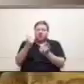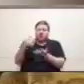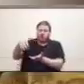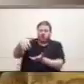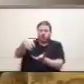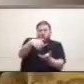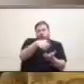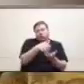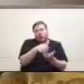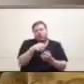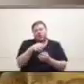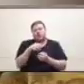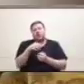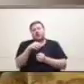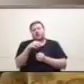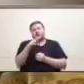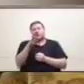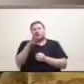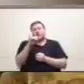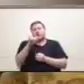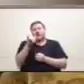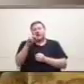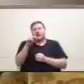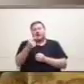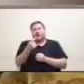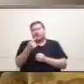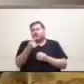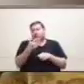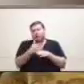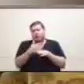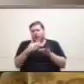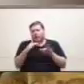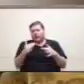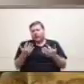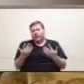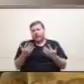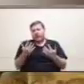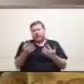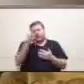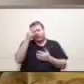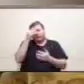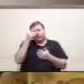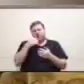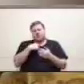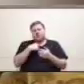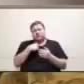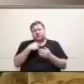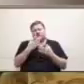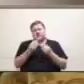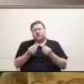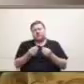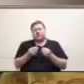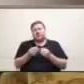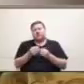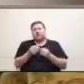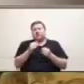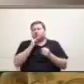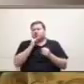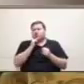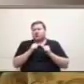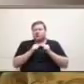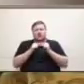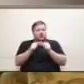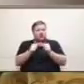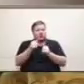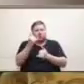your billings, how does your billing work? Because the information that I have, it's inconsistent and wrong.